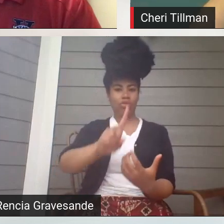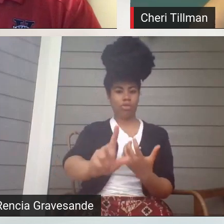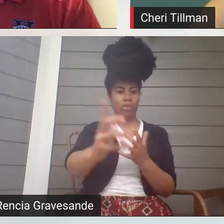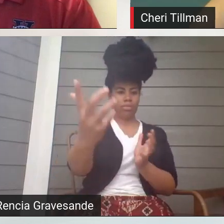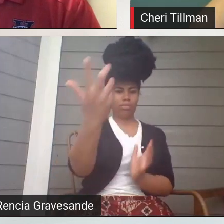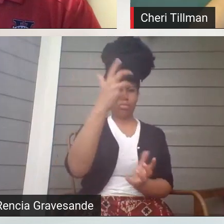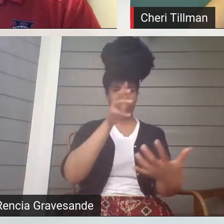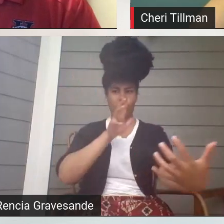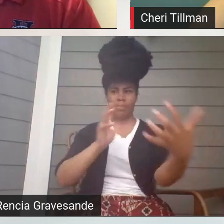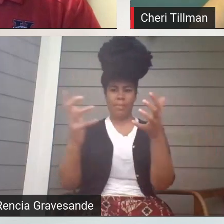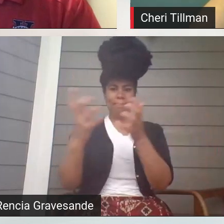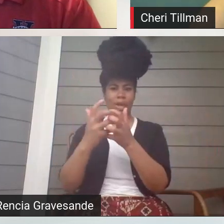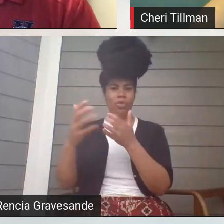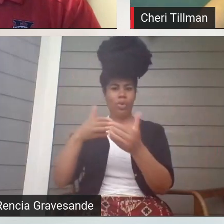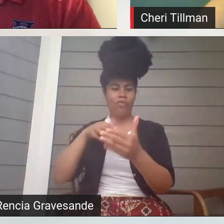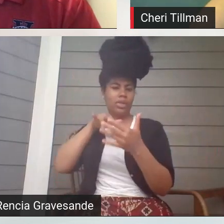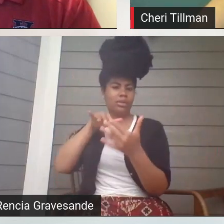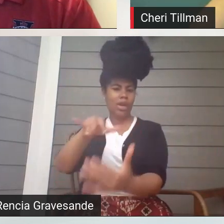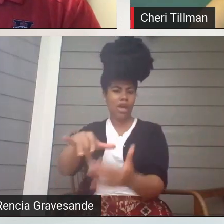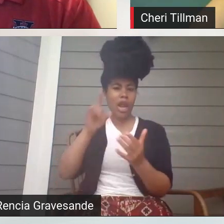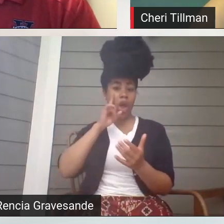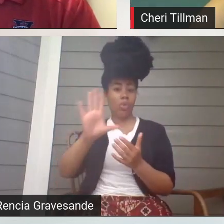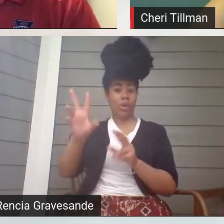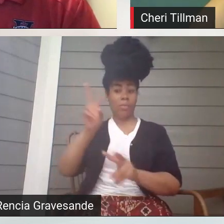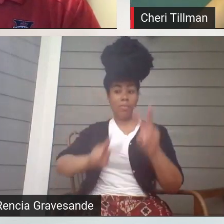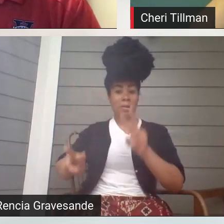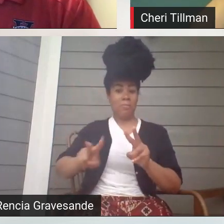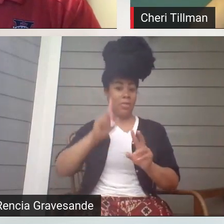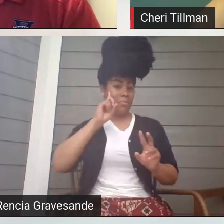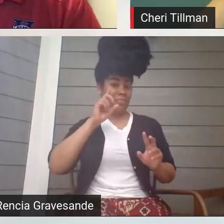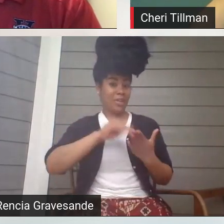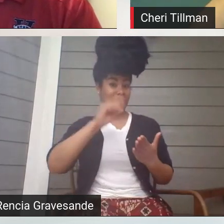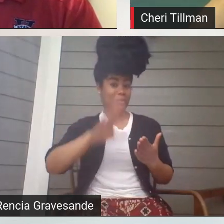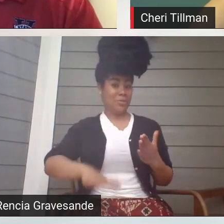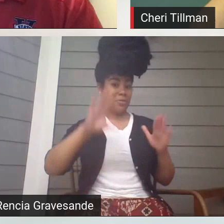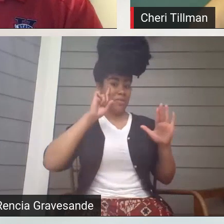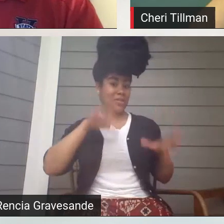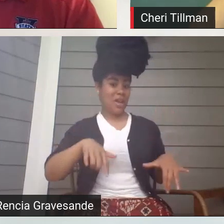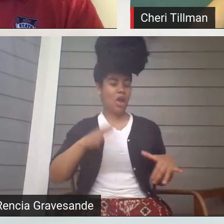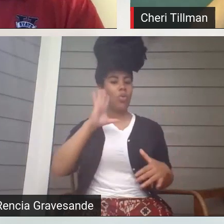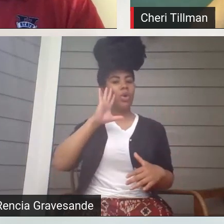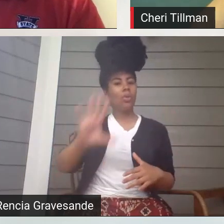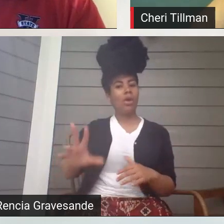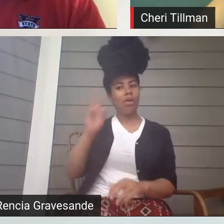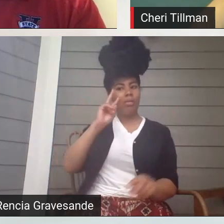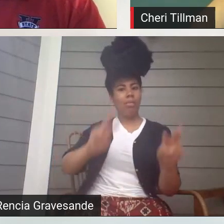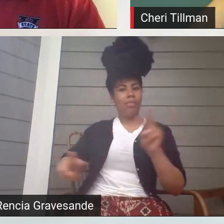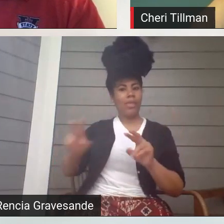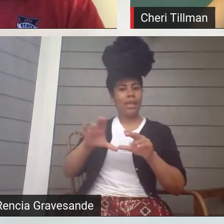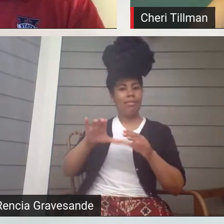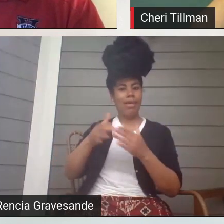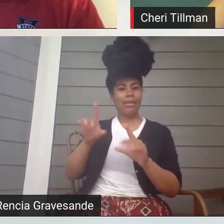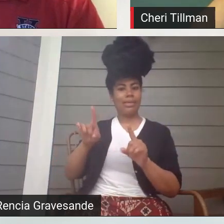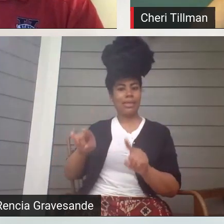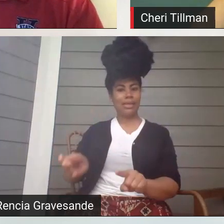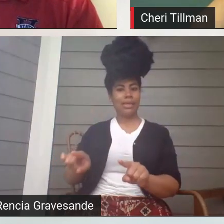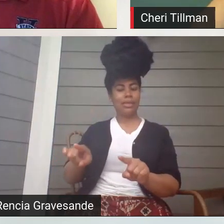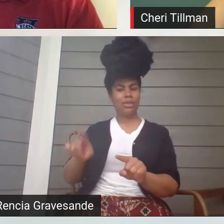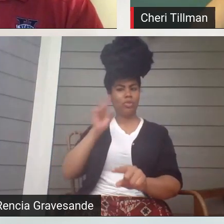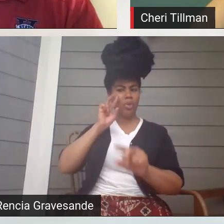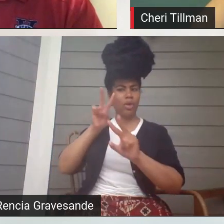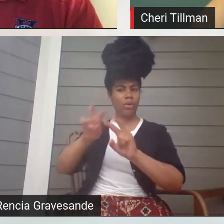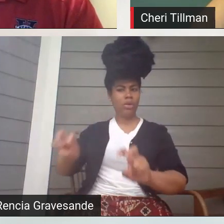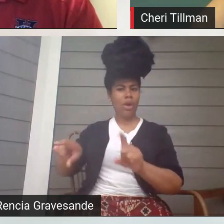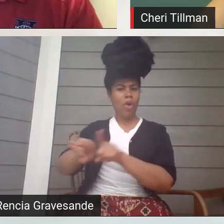going to monitor, and they're going to be surprised about this, we're going to monitor their class attendance and their academic